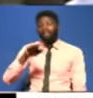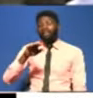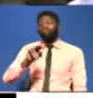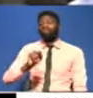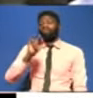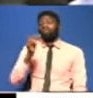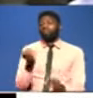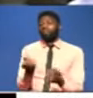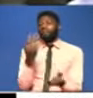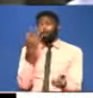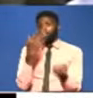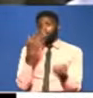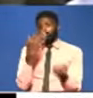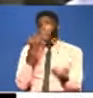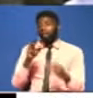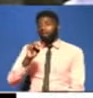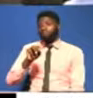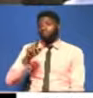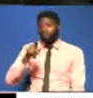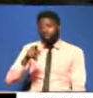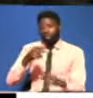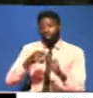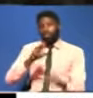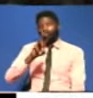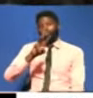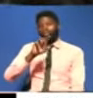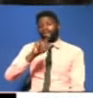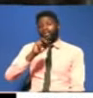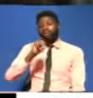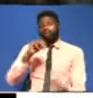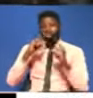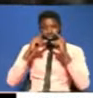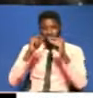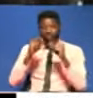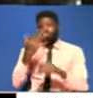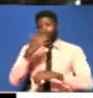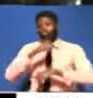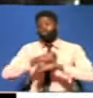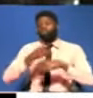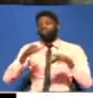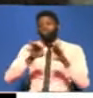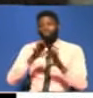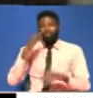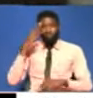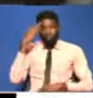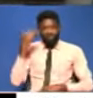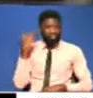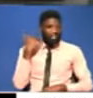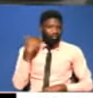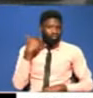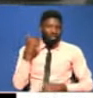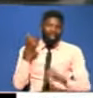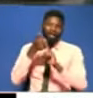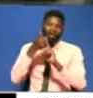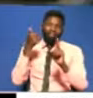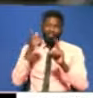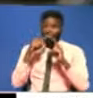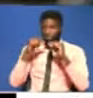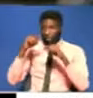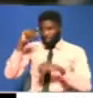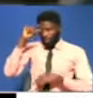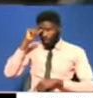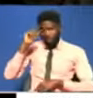closed as a result of banditry attacks in the region. He said it was high time the government improved the security situation